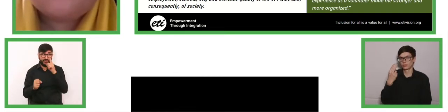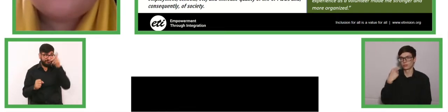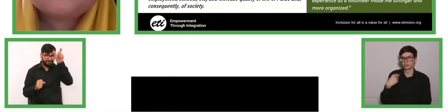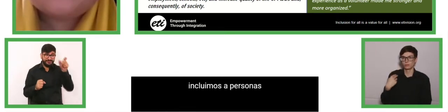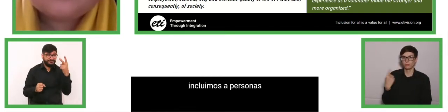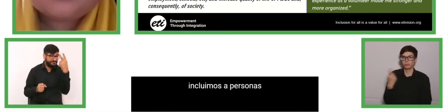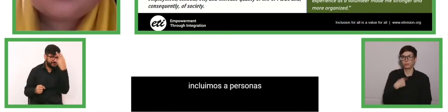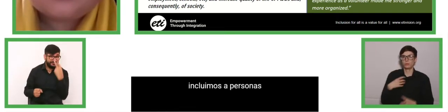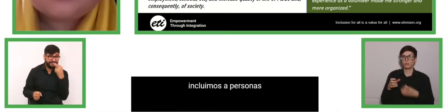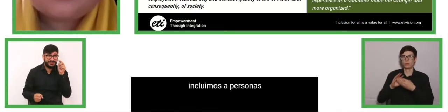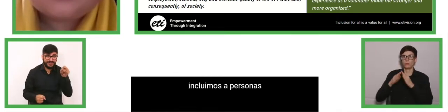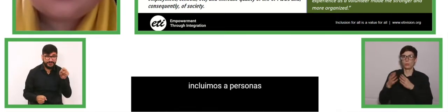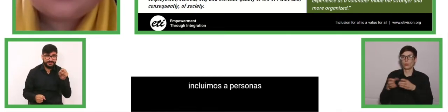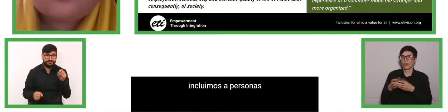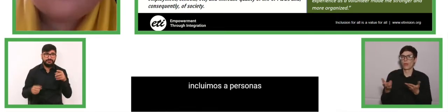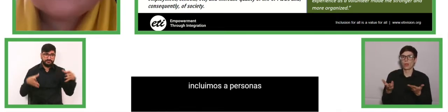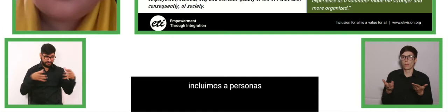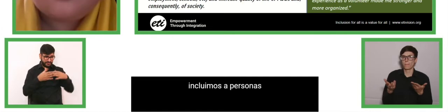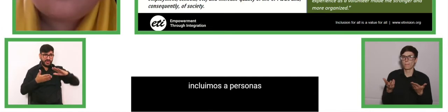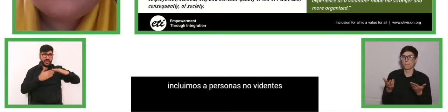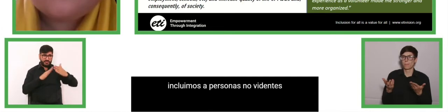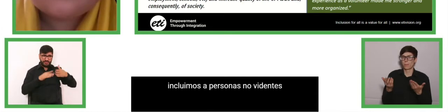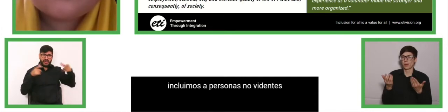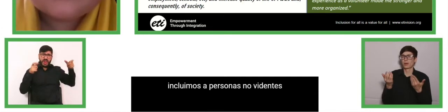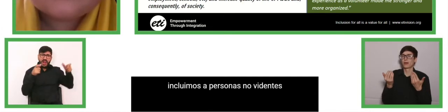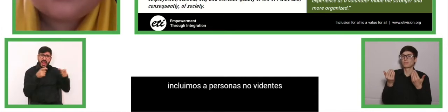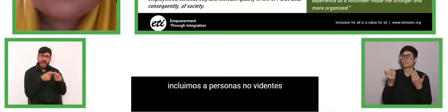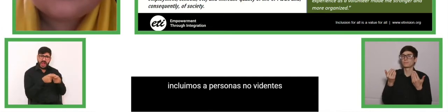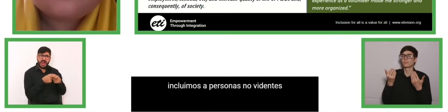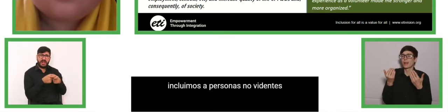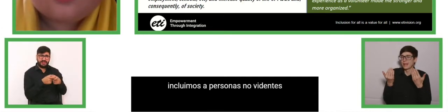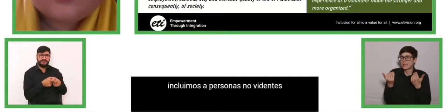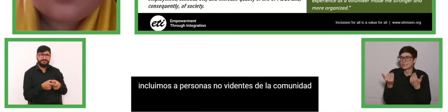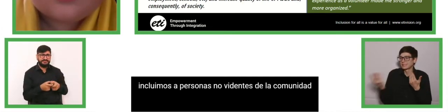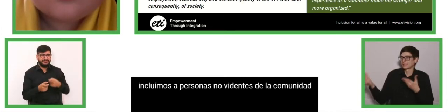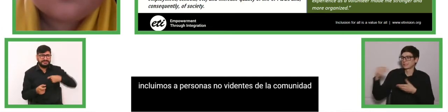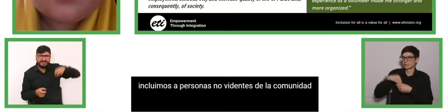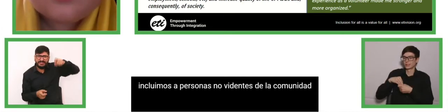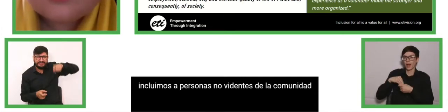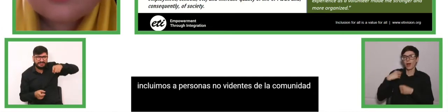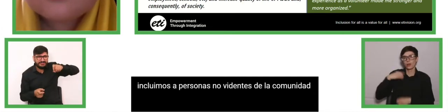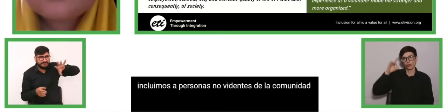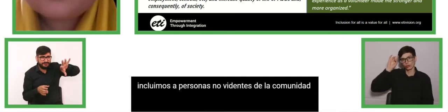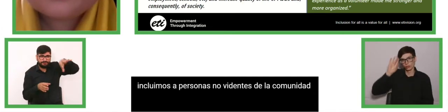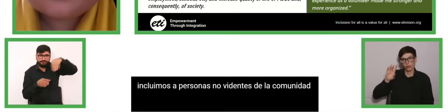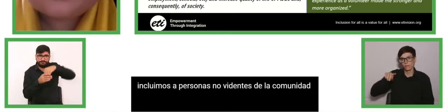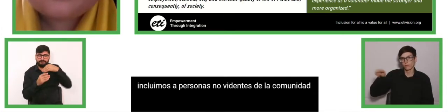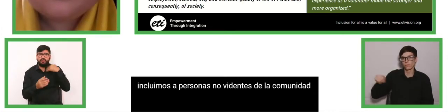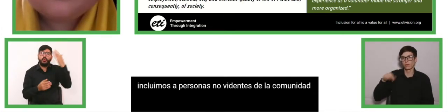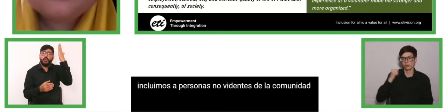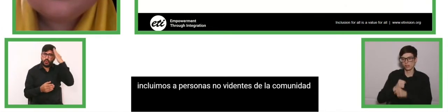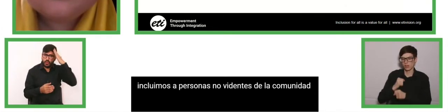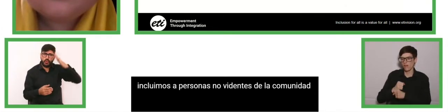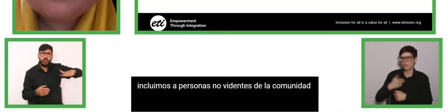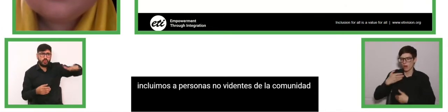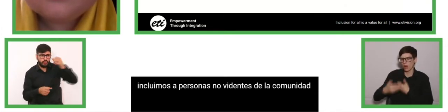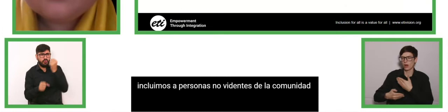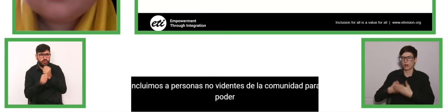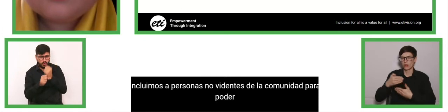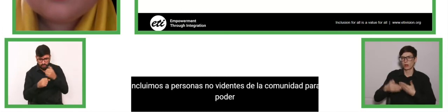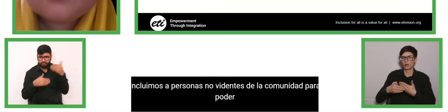will maintain and sustain the empowerment of individuals with disabilities in their communities. Next.